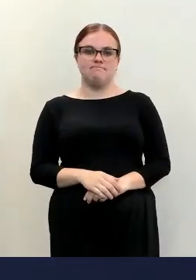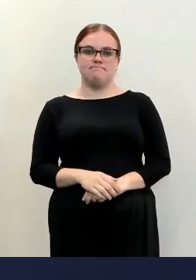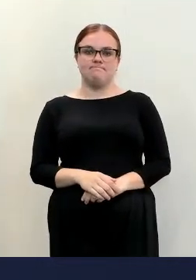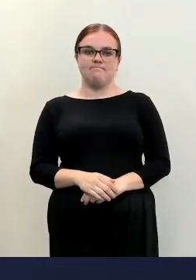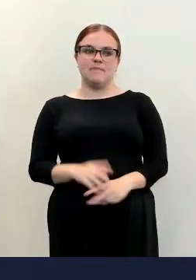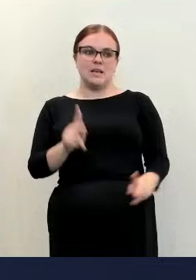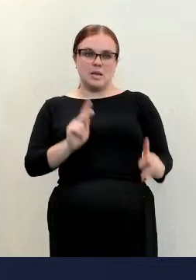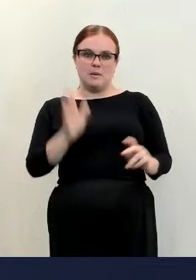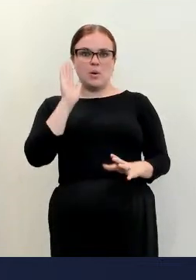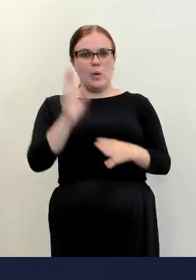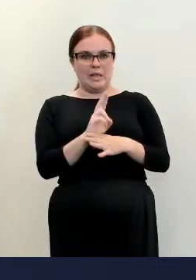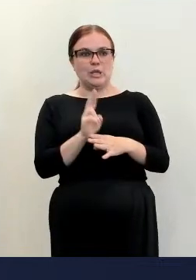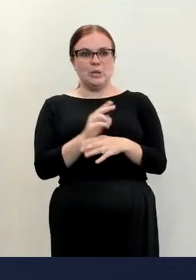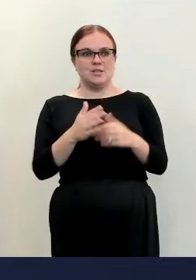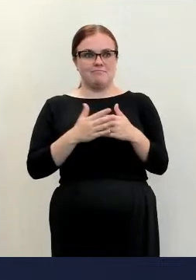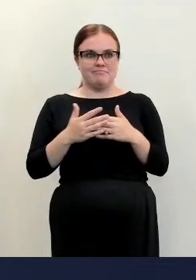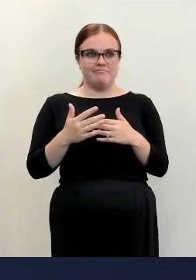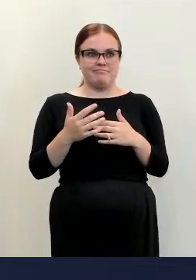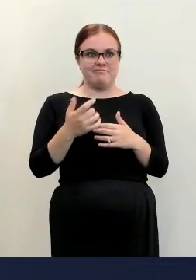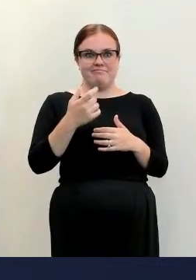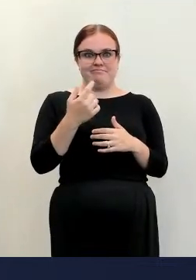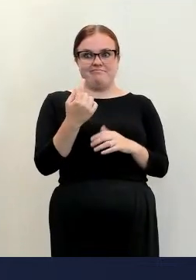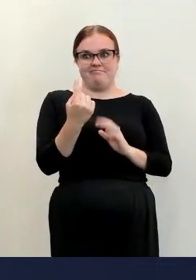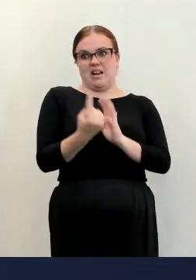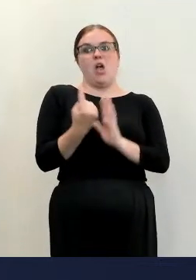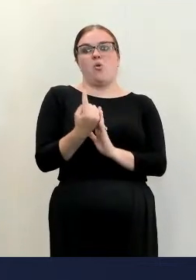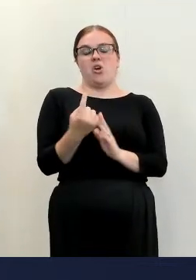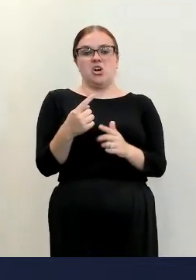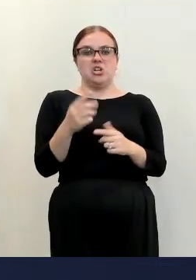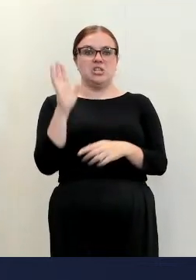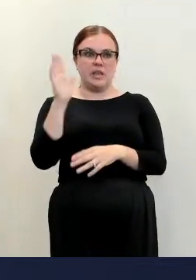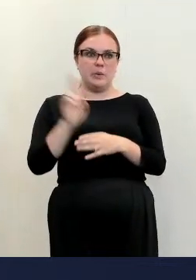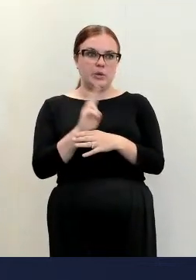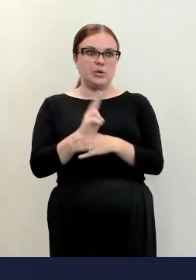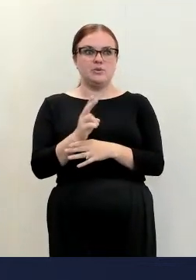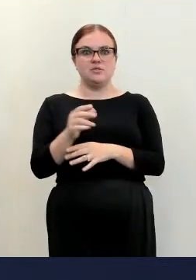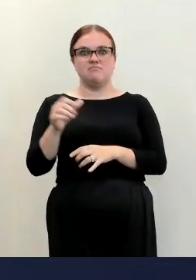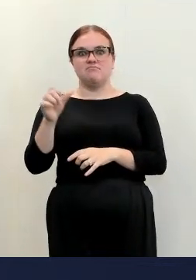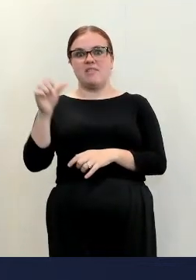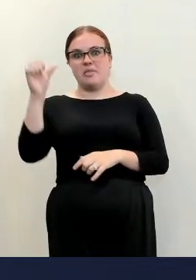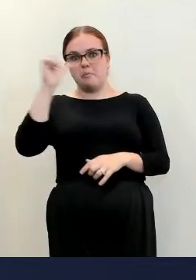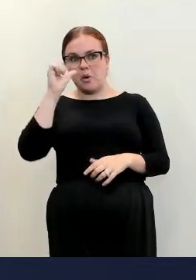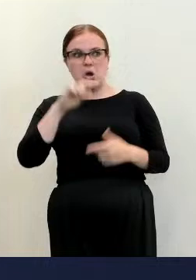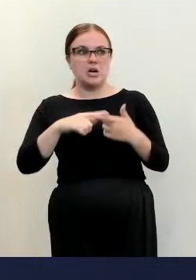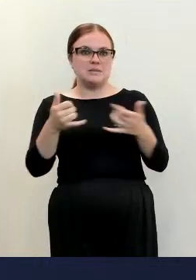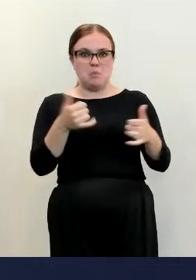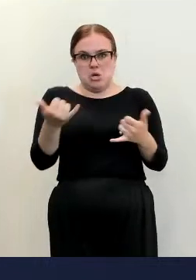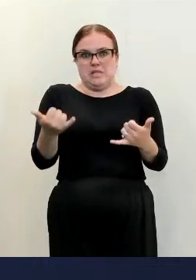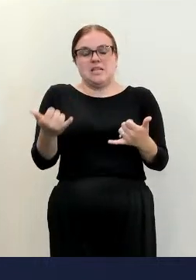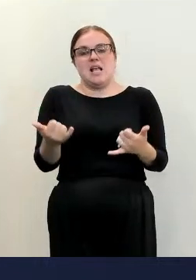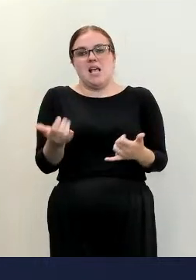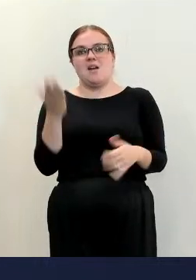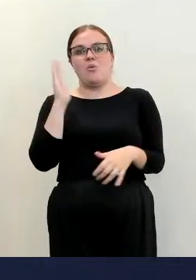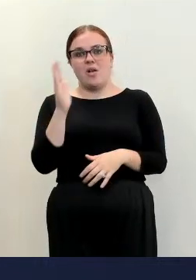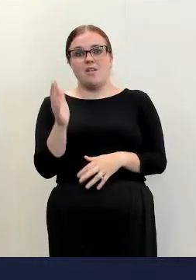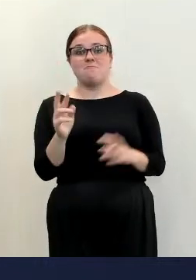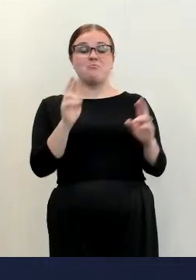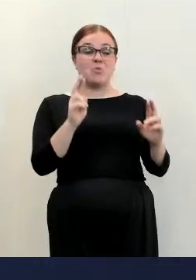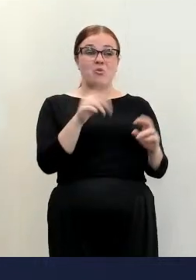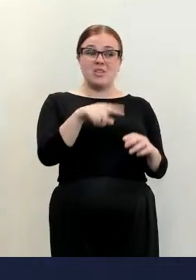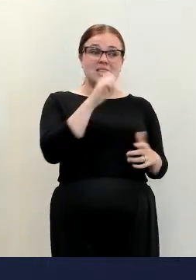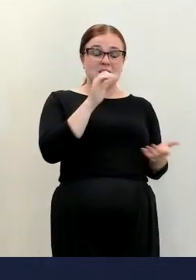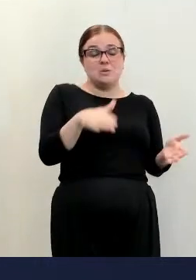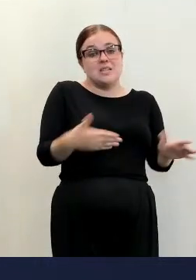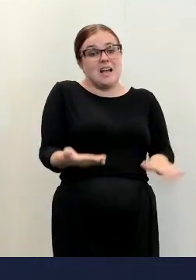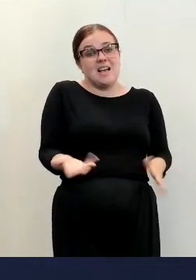There's people going to be using drugs in the next hour in Erie County. There's people going to be using drugs at bars and parties tonight, and hopefully none of them